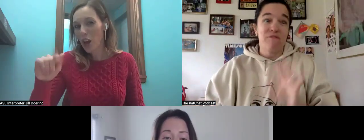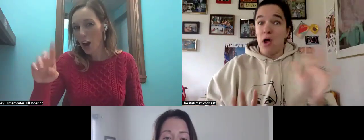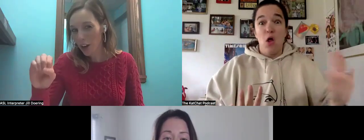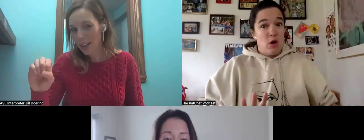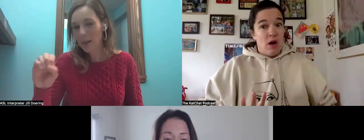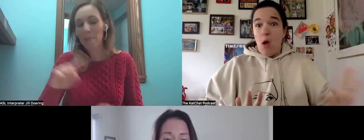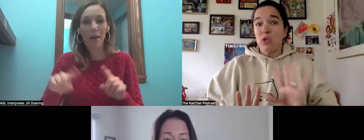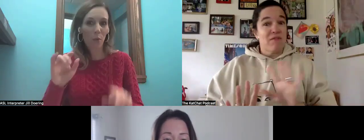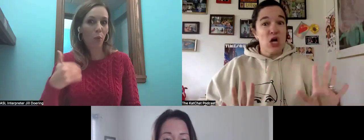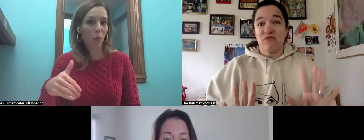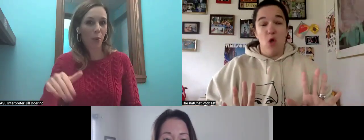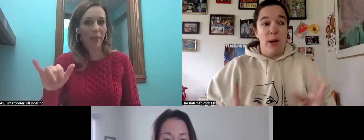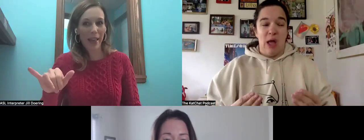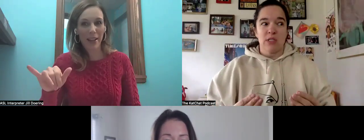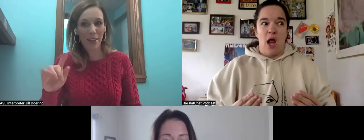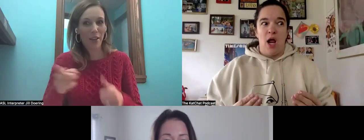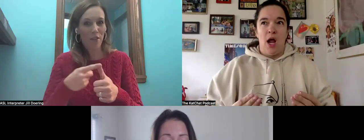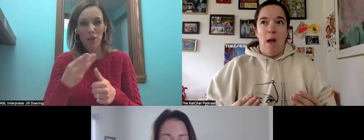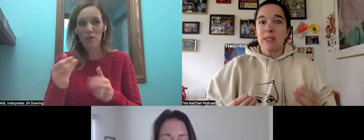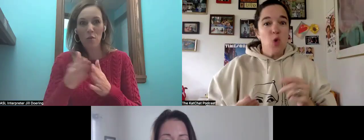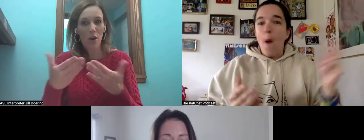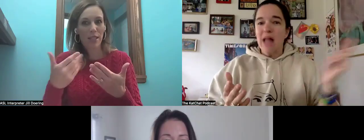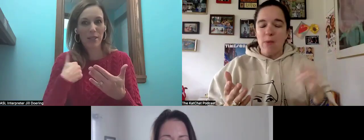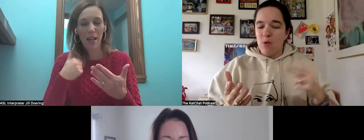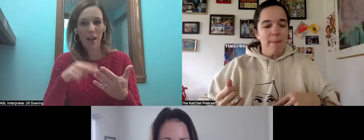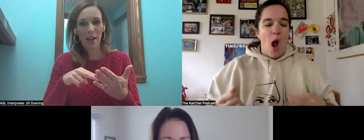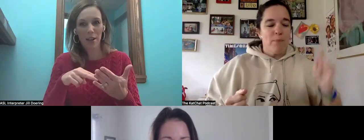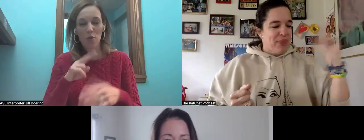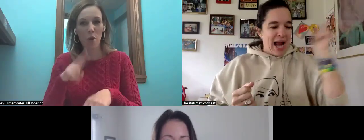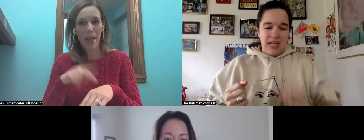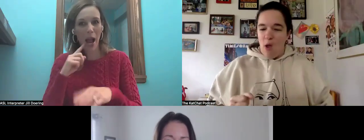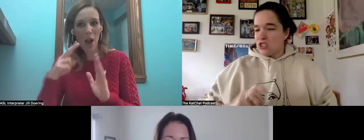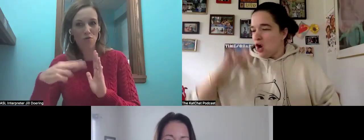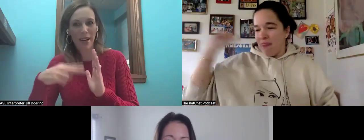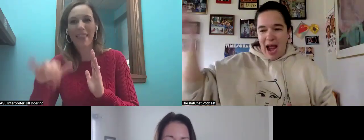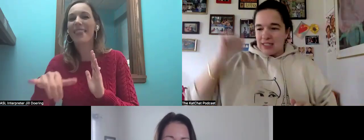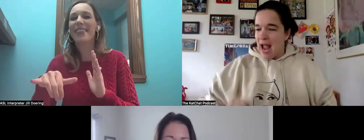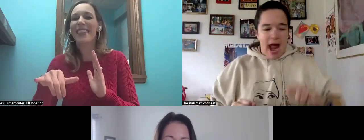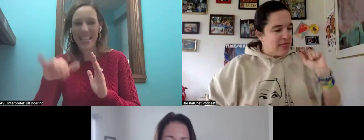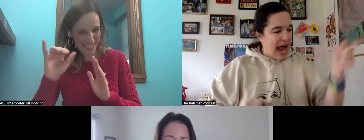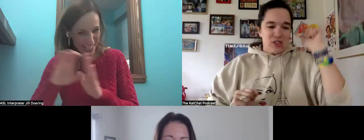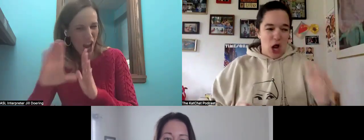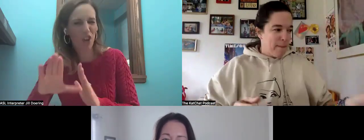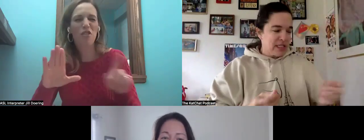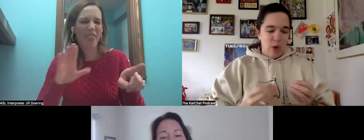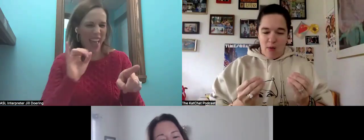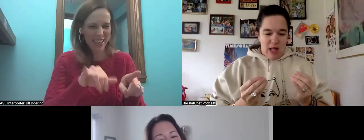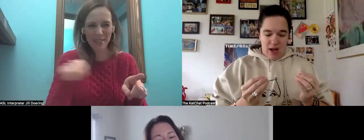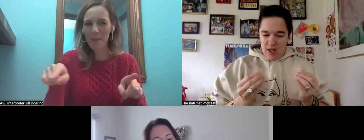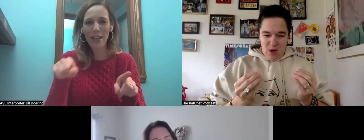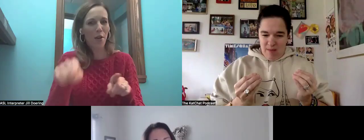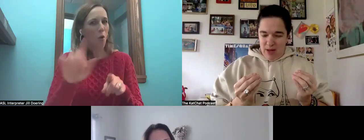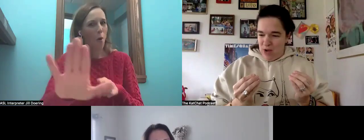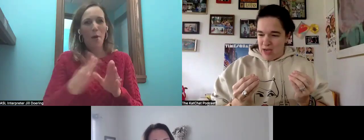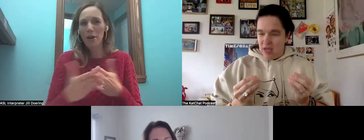tough. With the first few books out there. But normally I would be like, oh, that's the character, that's the guy, that's the girl. But this one I was